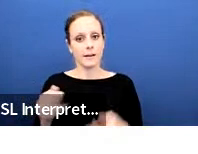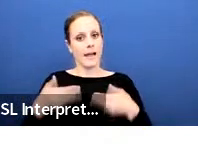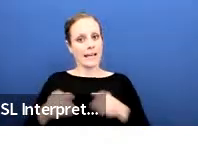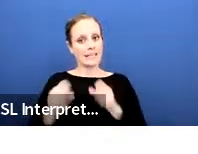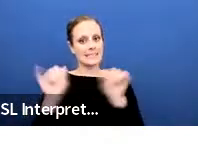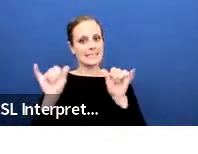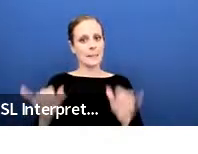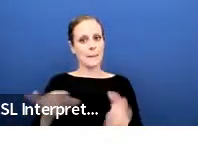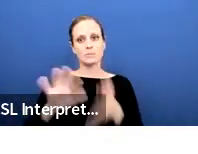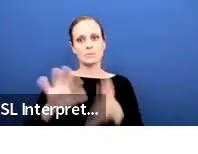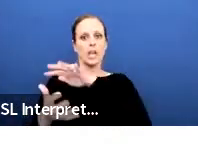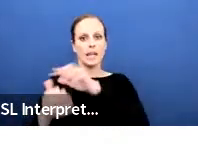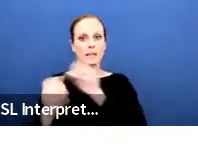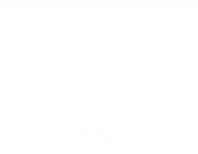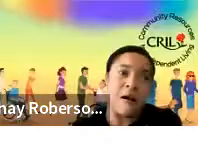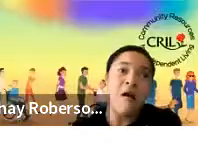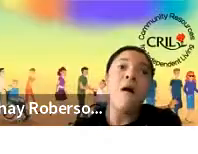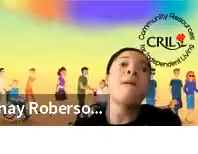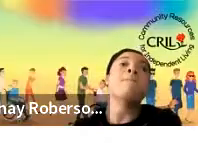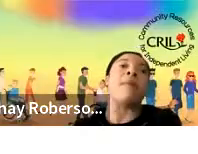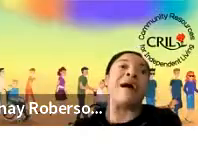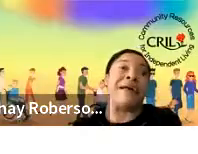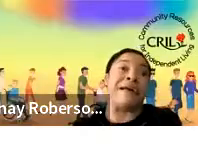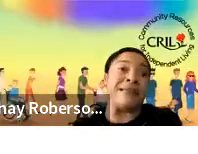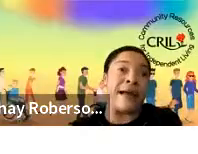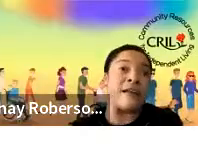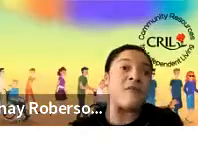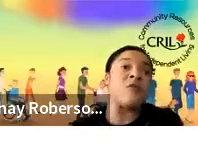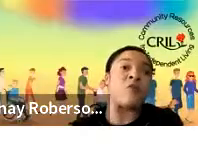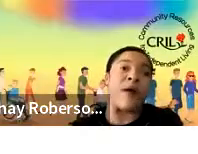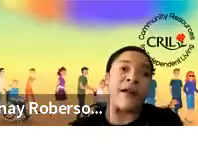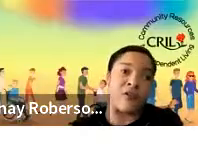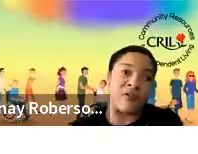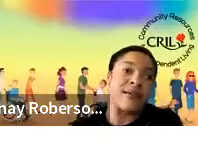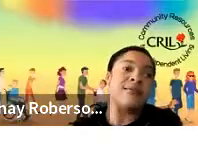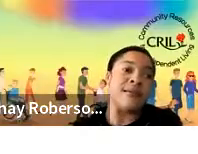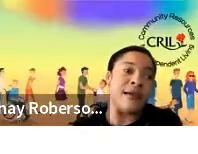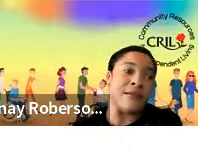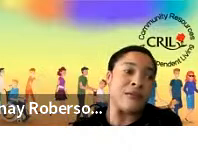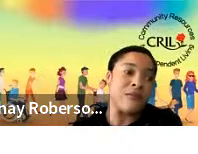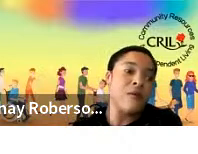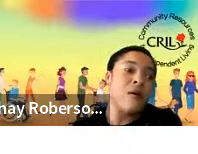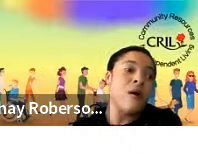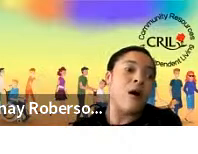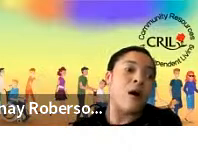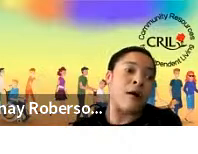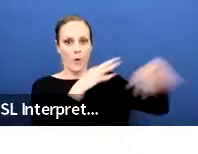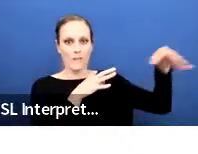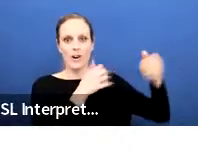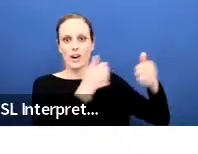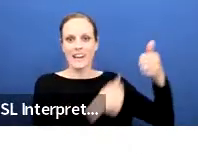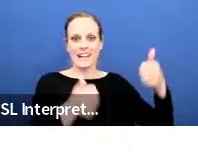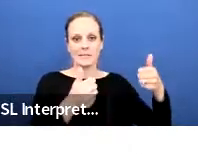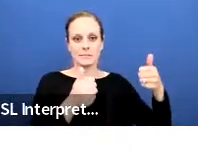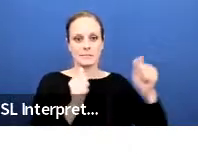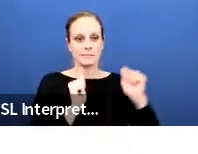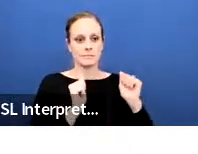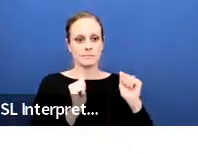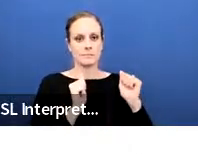organizer was to take over my executive director's seat on